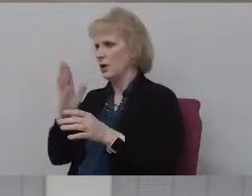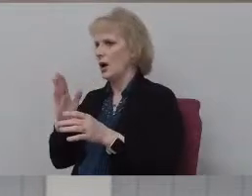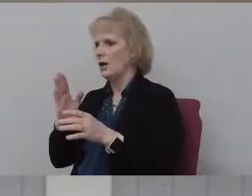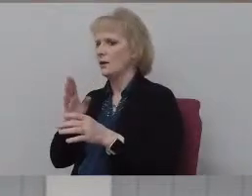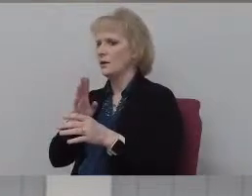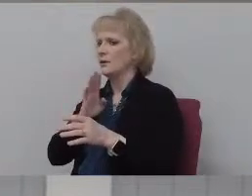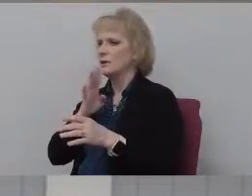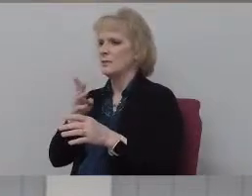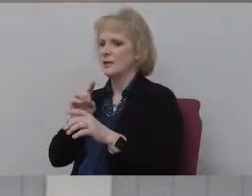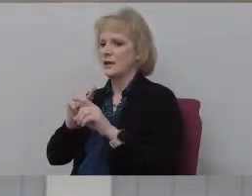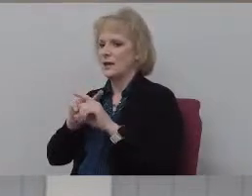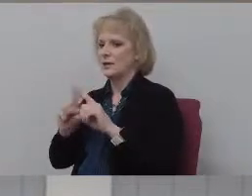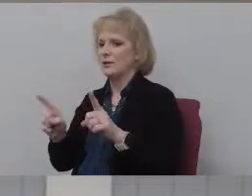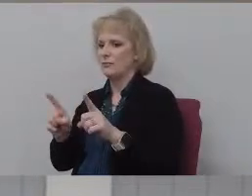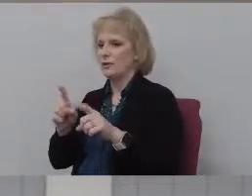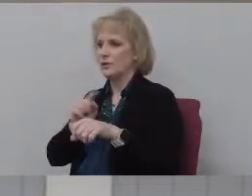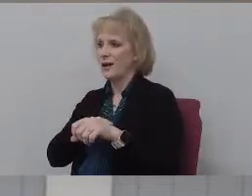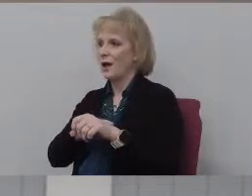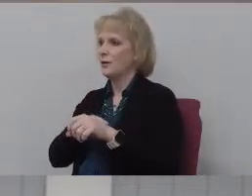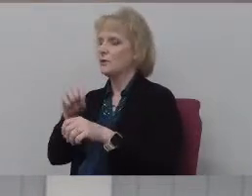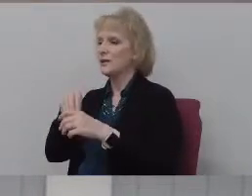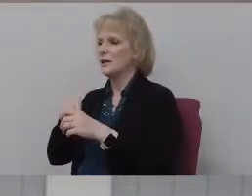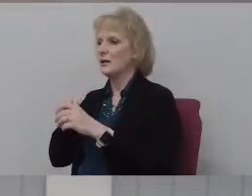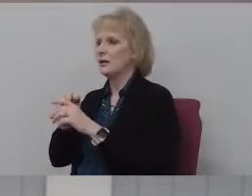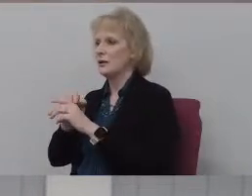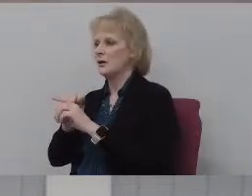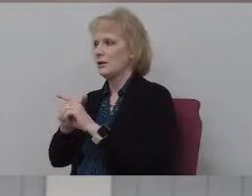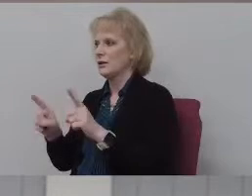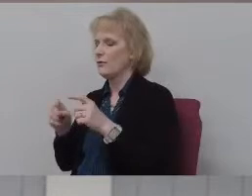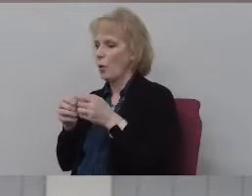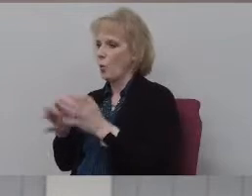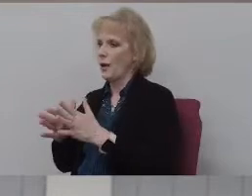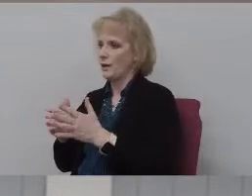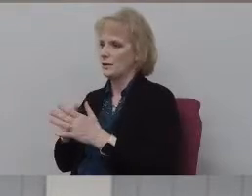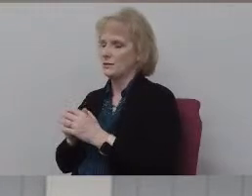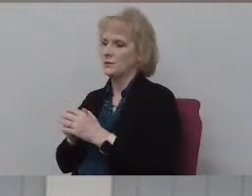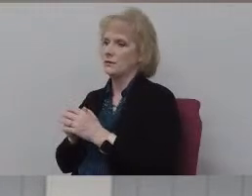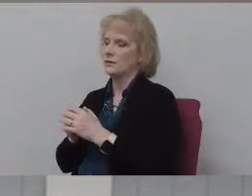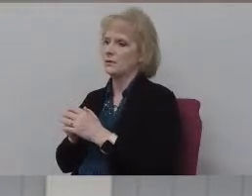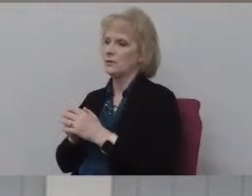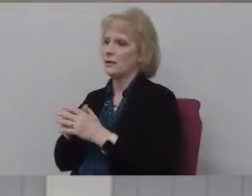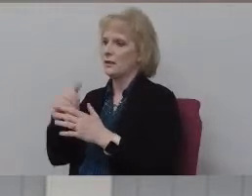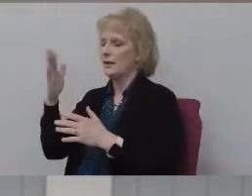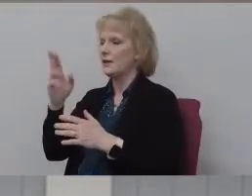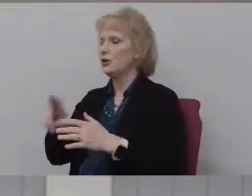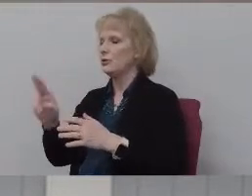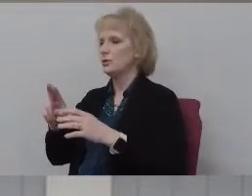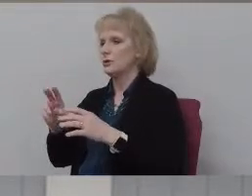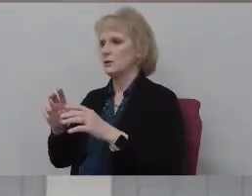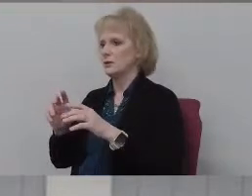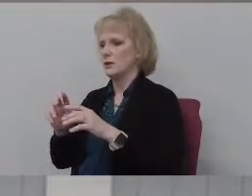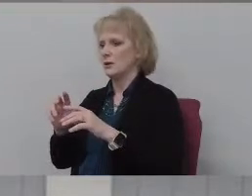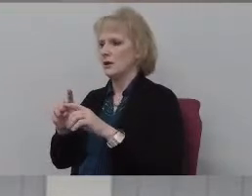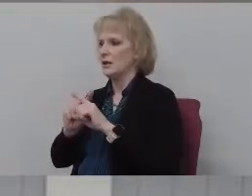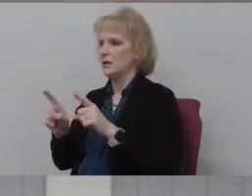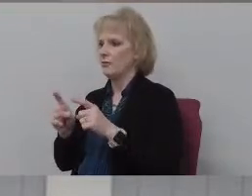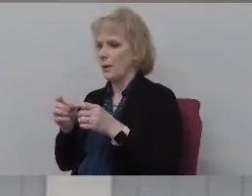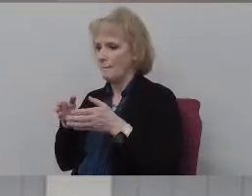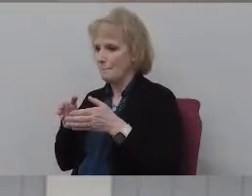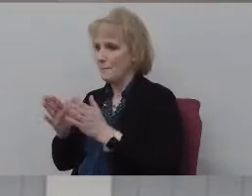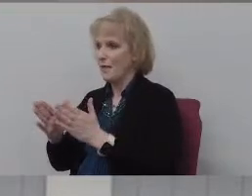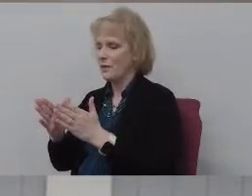different times in different manners. He uses different methods or different manners